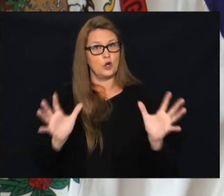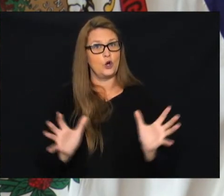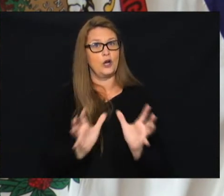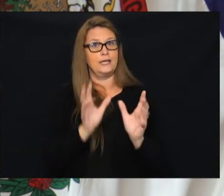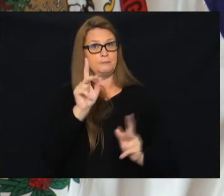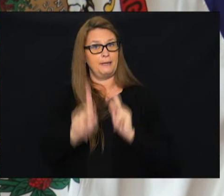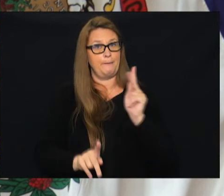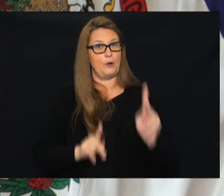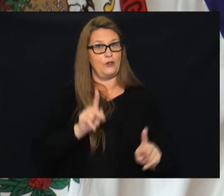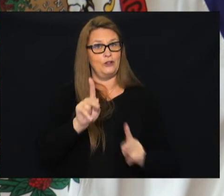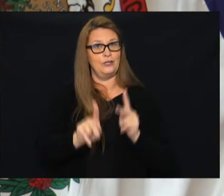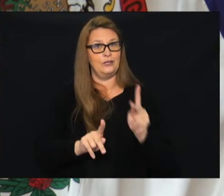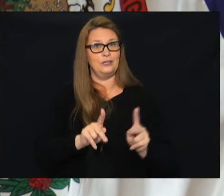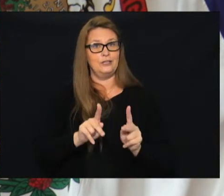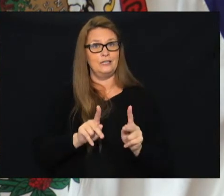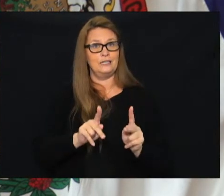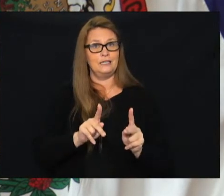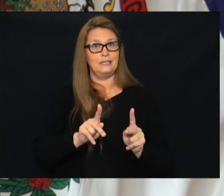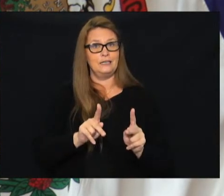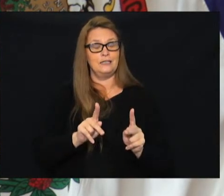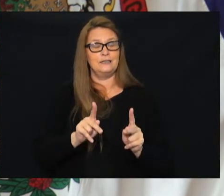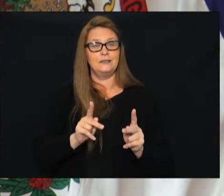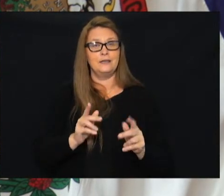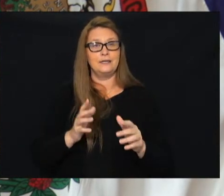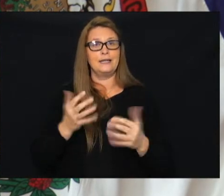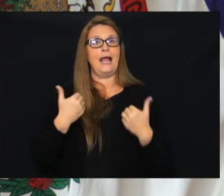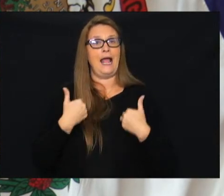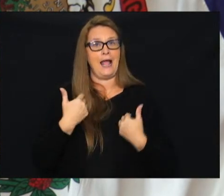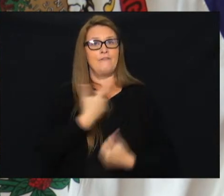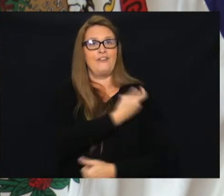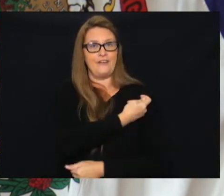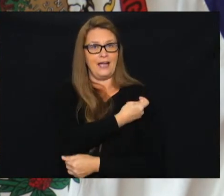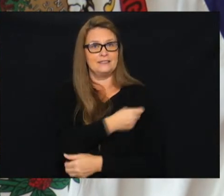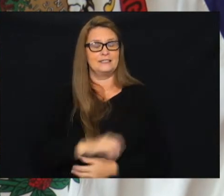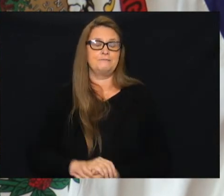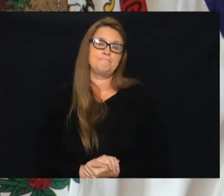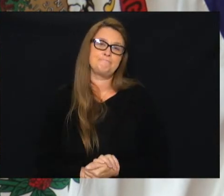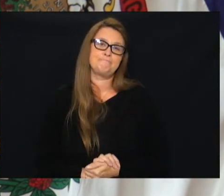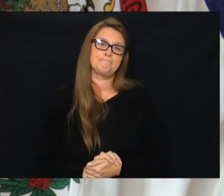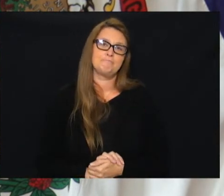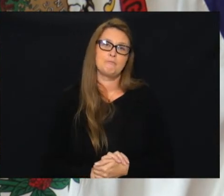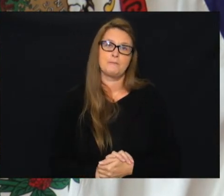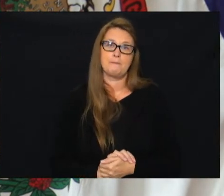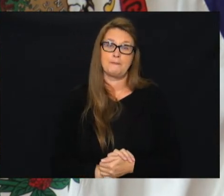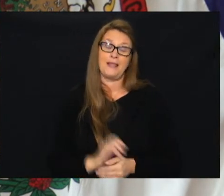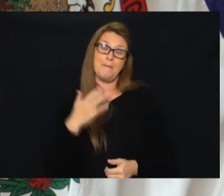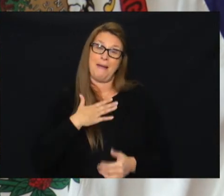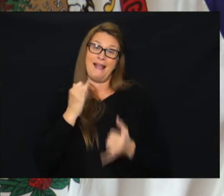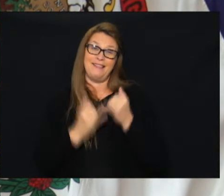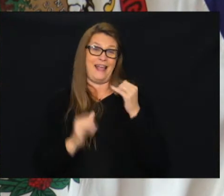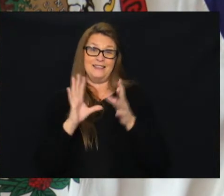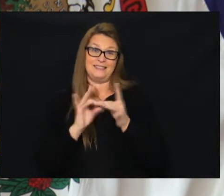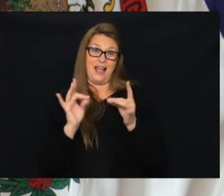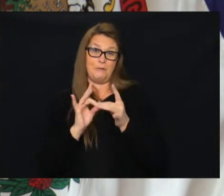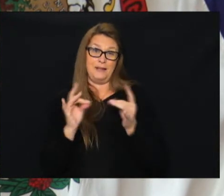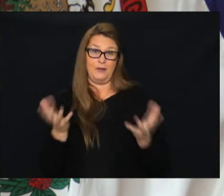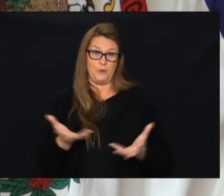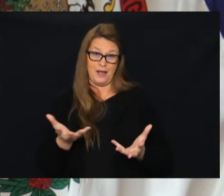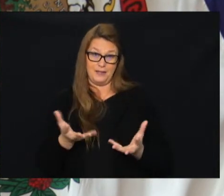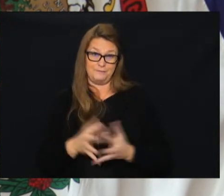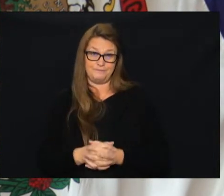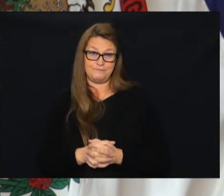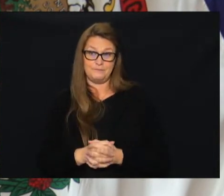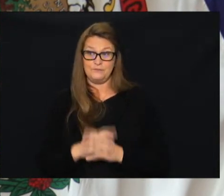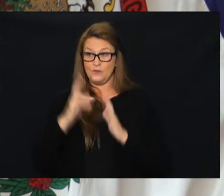to some way get more and more and more people across the finish line. Now, Mark, the last thing I would say is just this. In reading